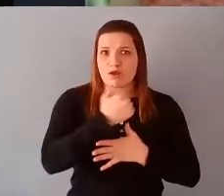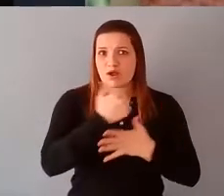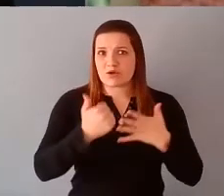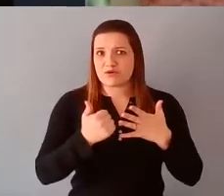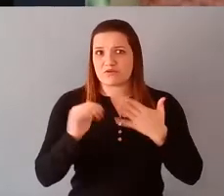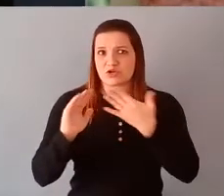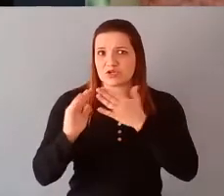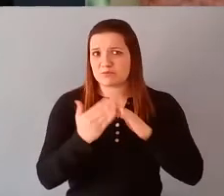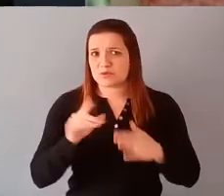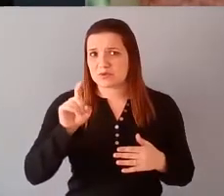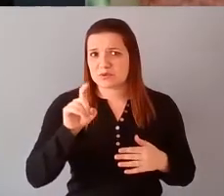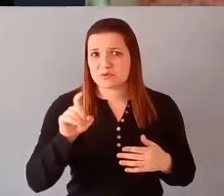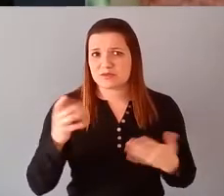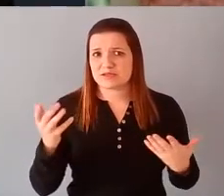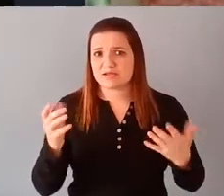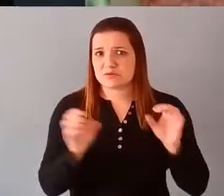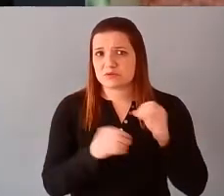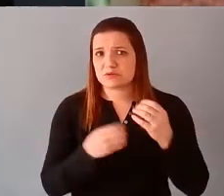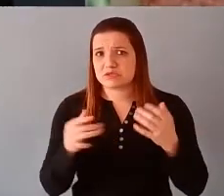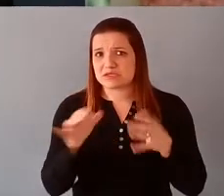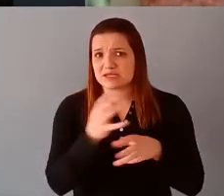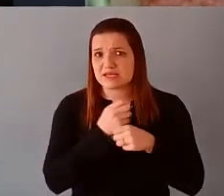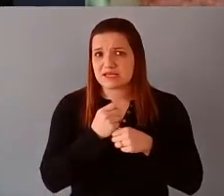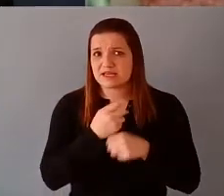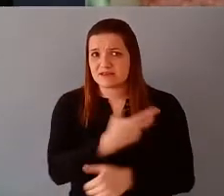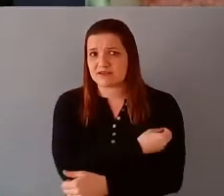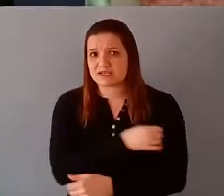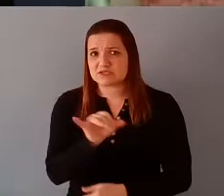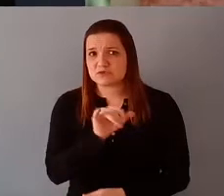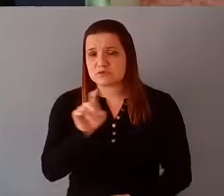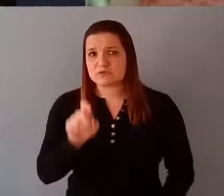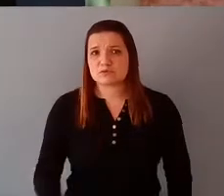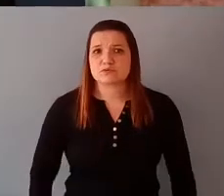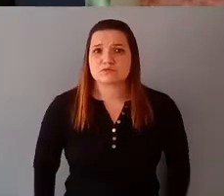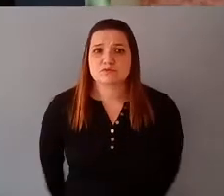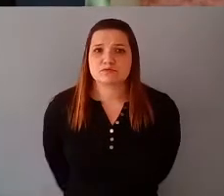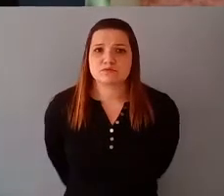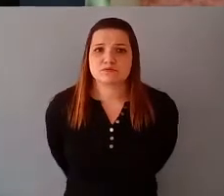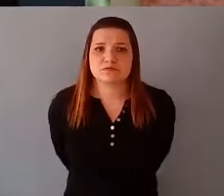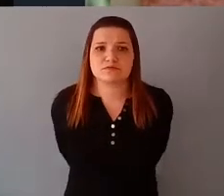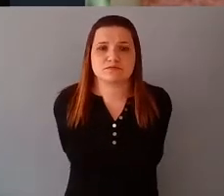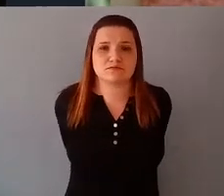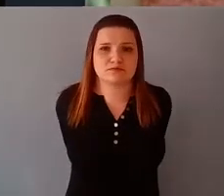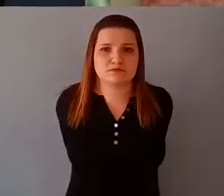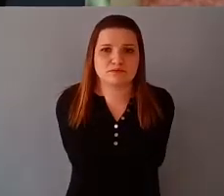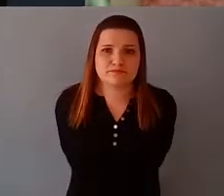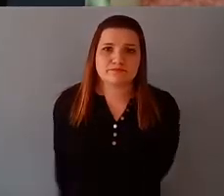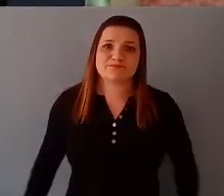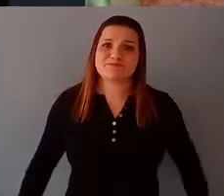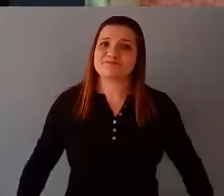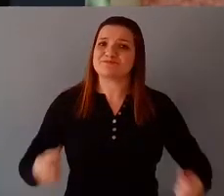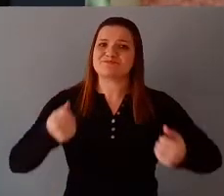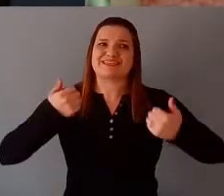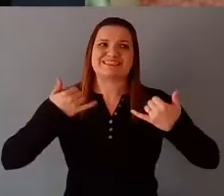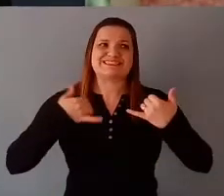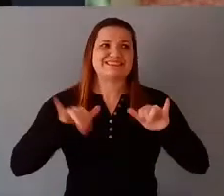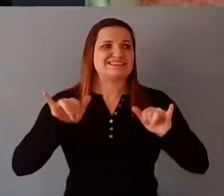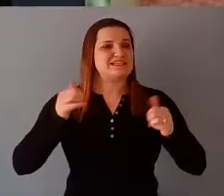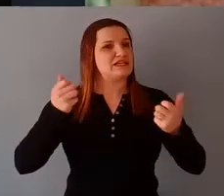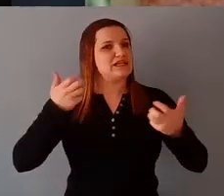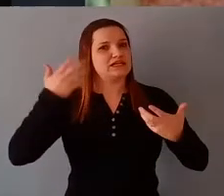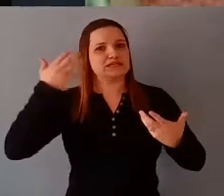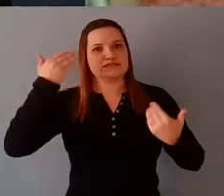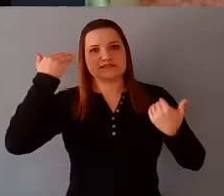for community-based organizations to receive the vaccine? There's still a lot of uncertainty around